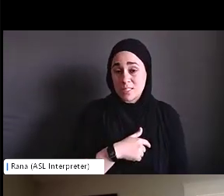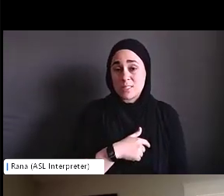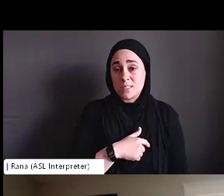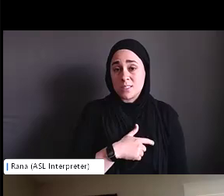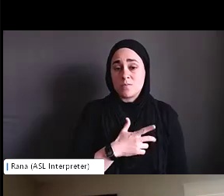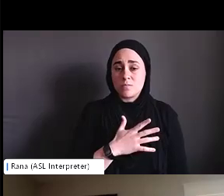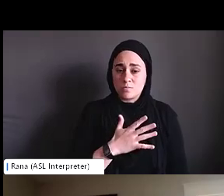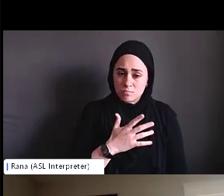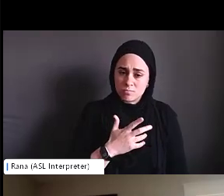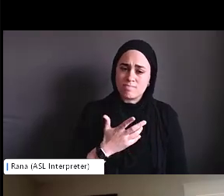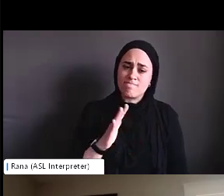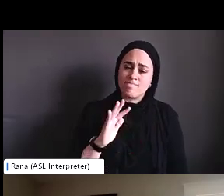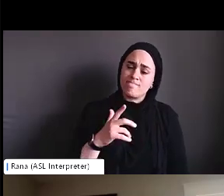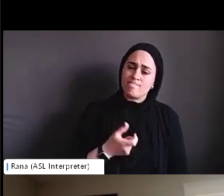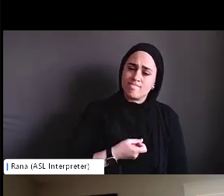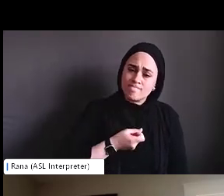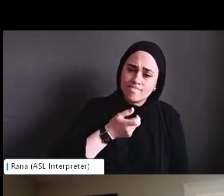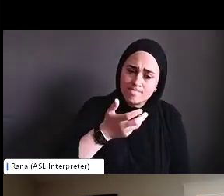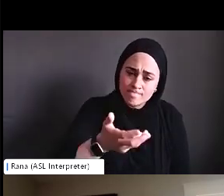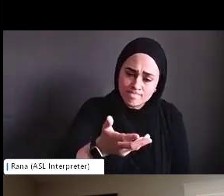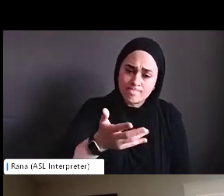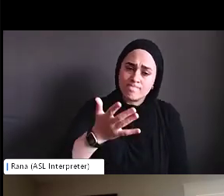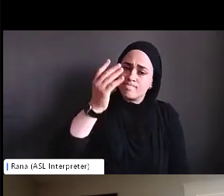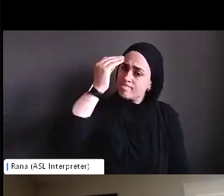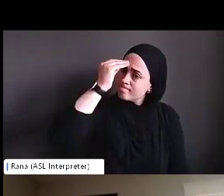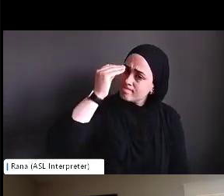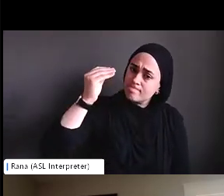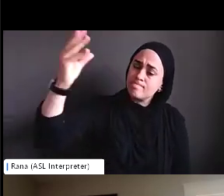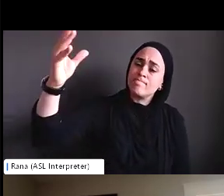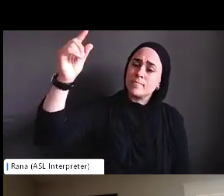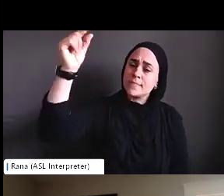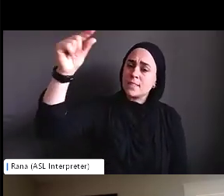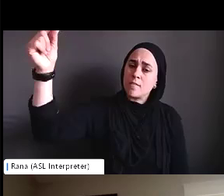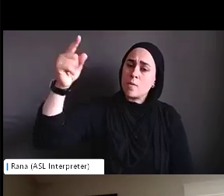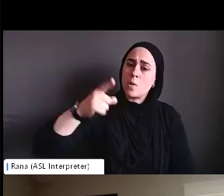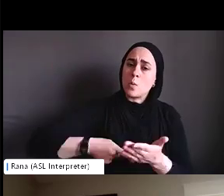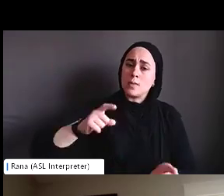to government and letting them know what's needed.